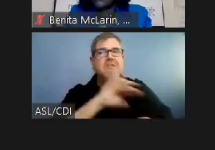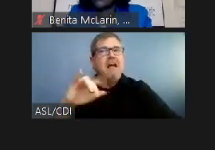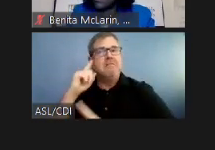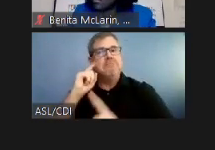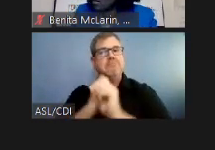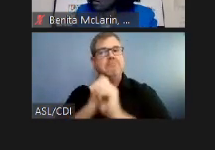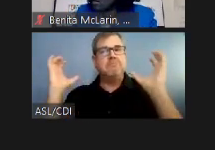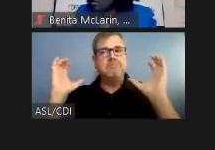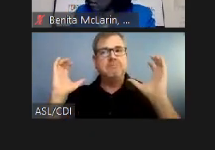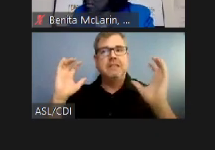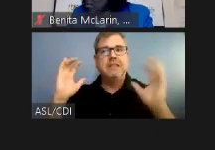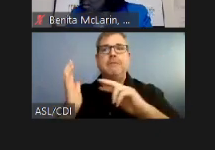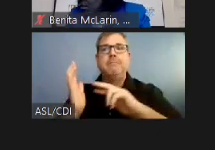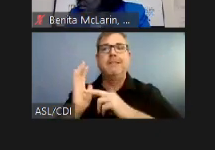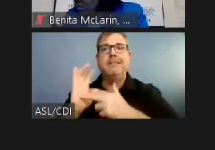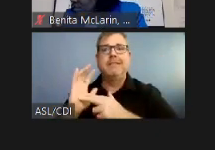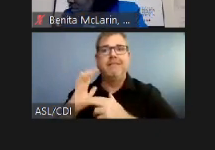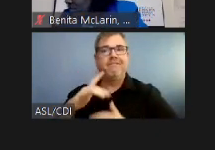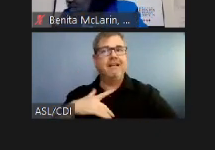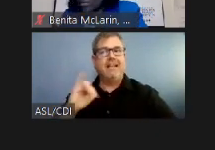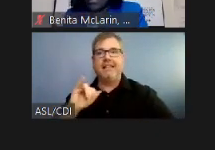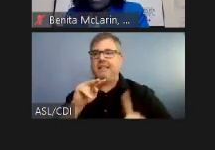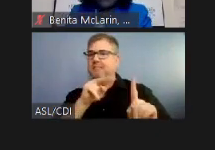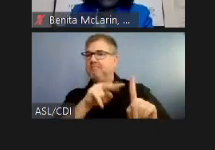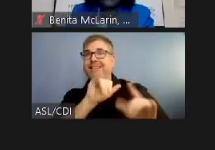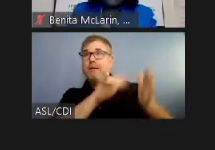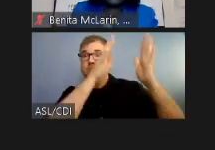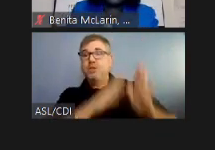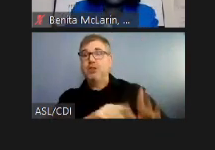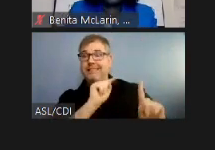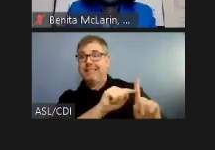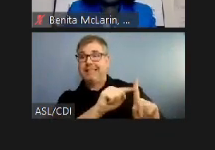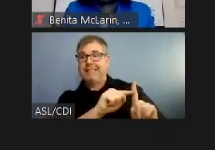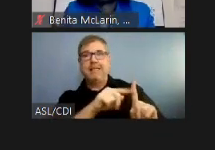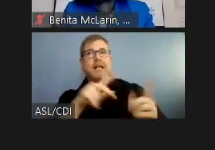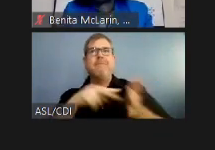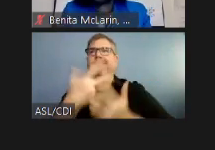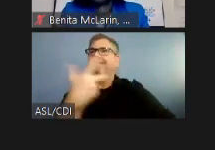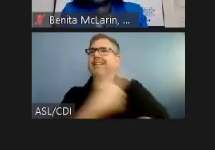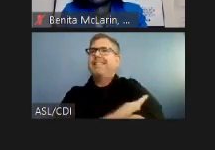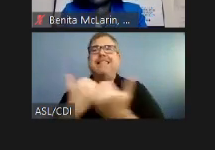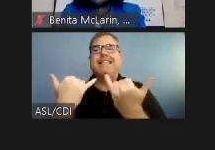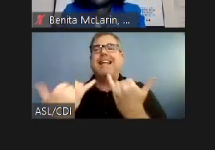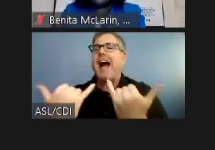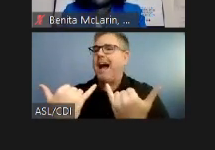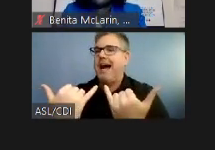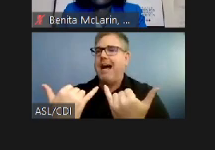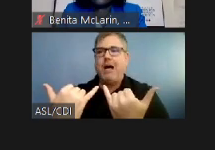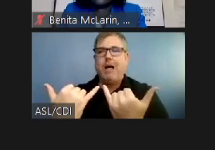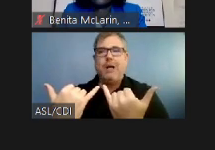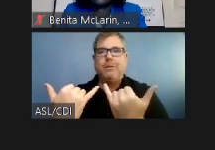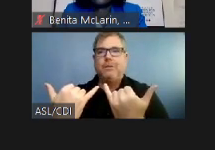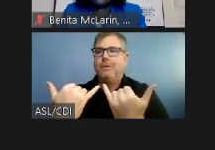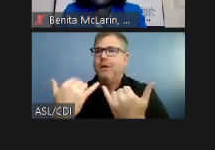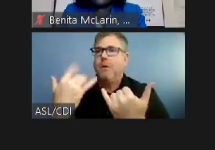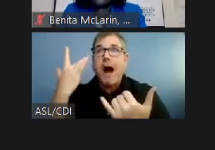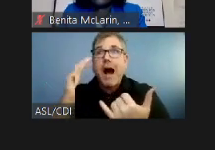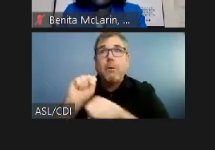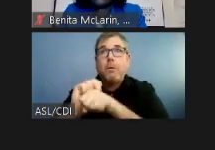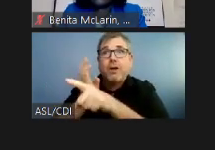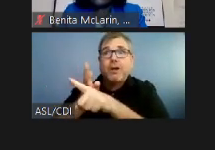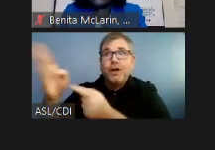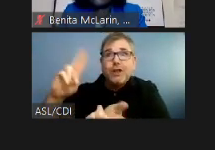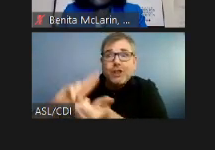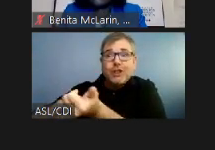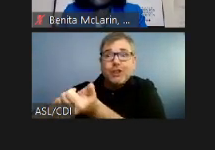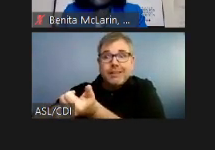You got public health field staff right there. That's the one that trumps the others. Yeah. And that's, so you could be